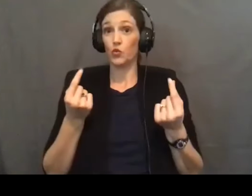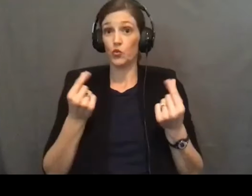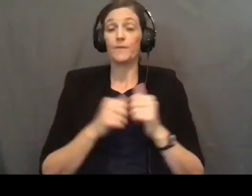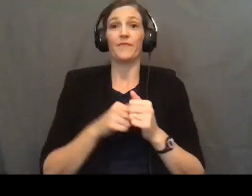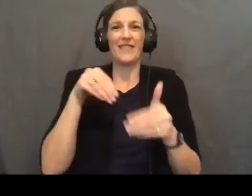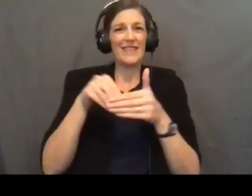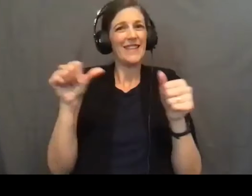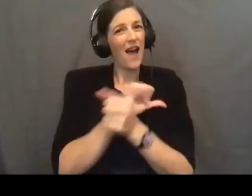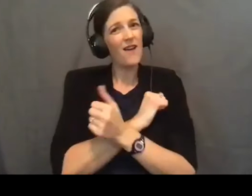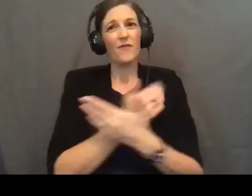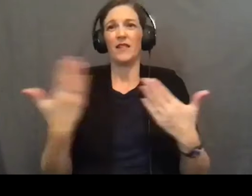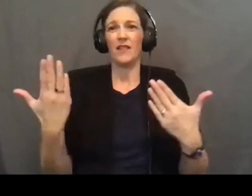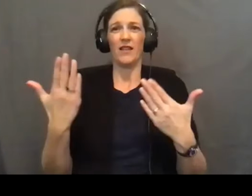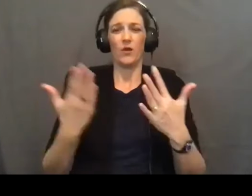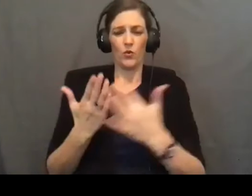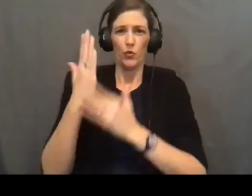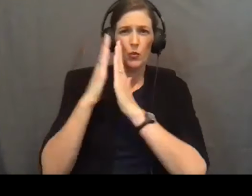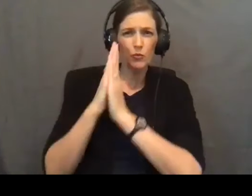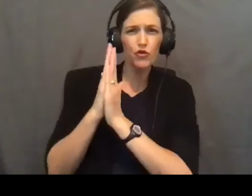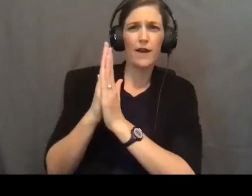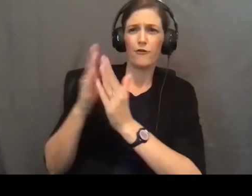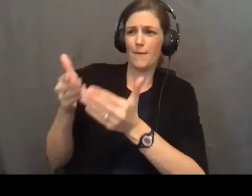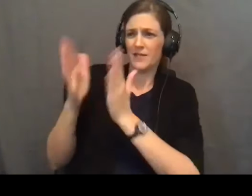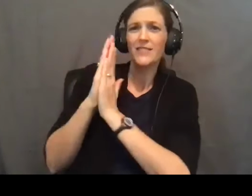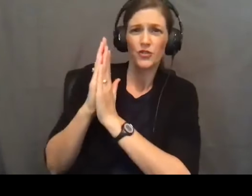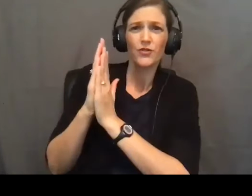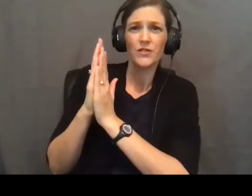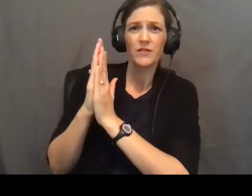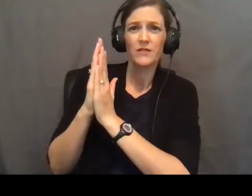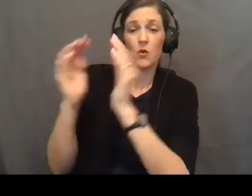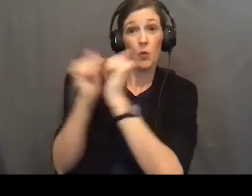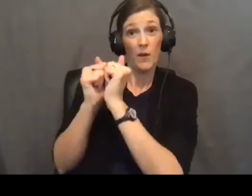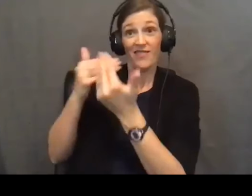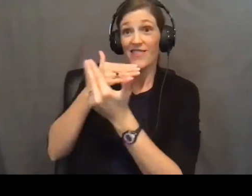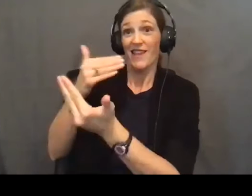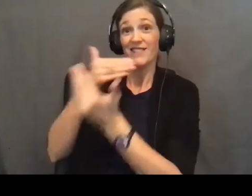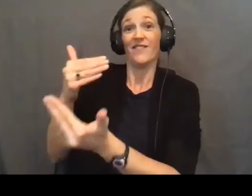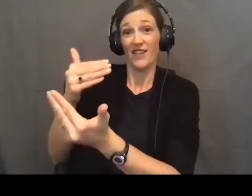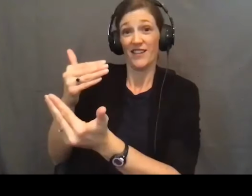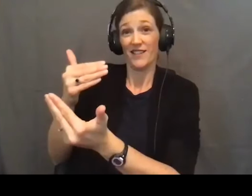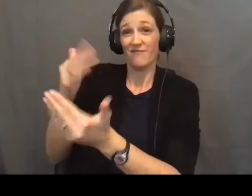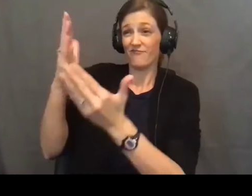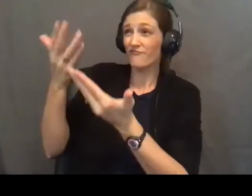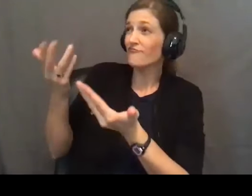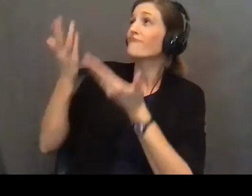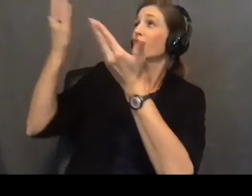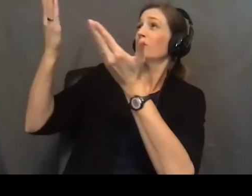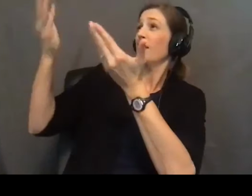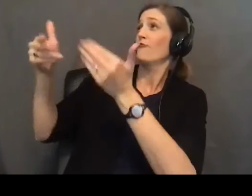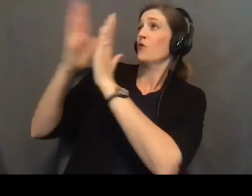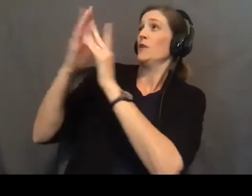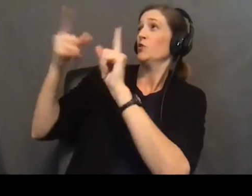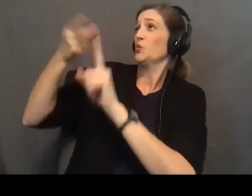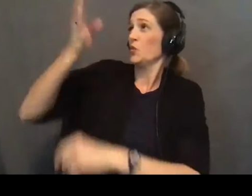everything through prayer and petition with thanksgiving, present your request to God.